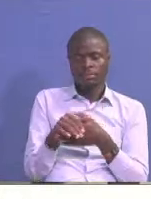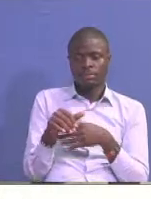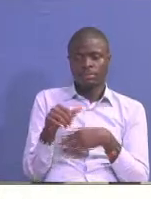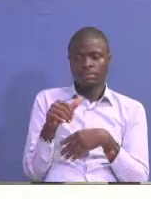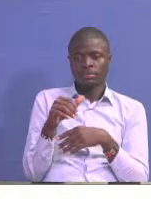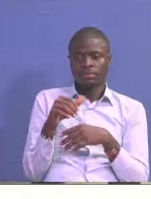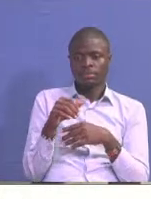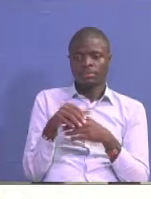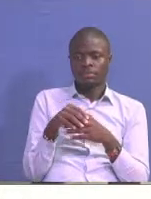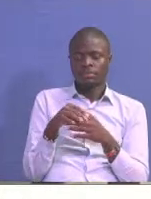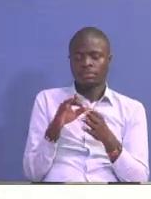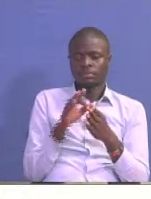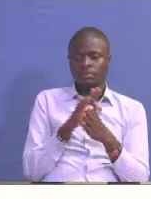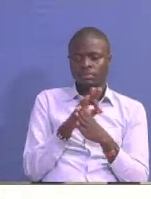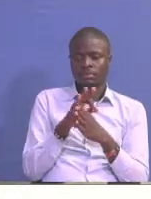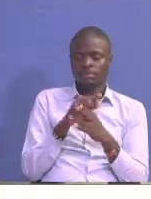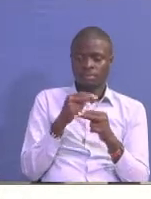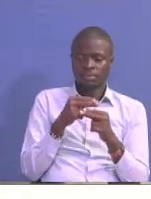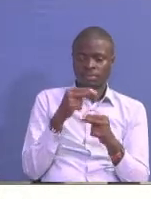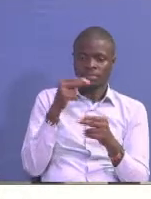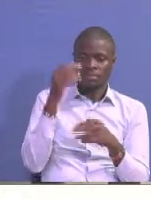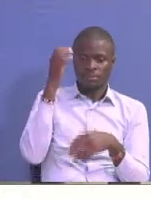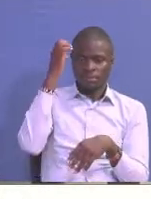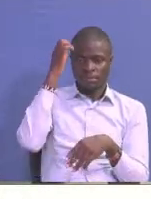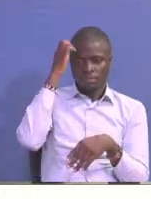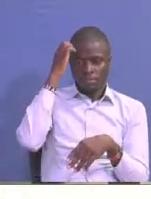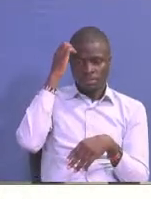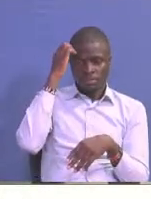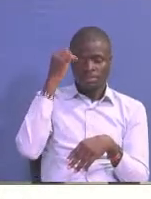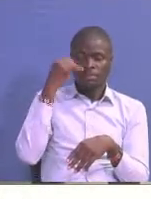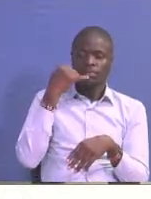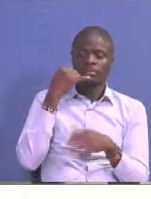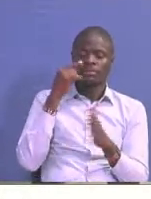Now, financing of higher education is really, I said,